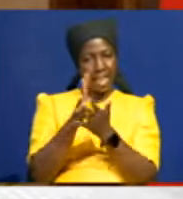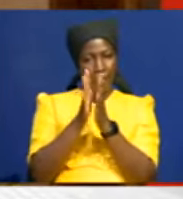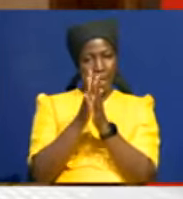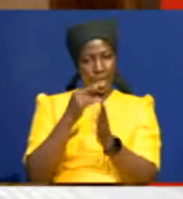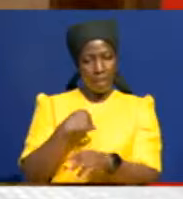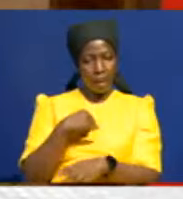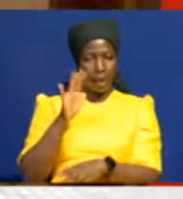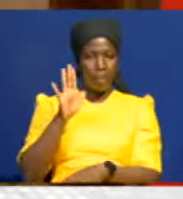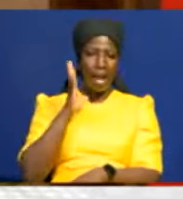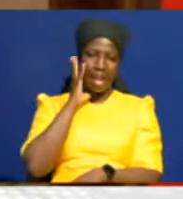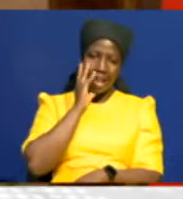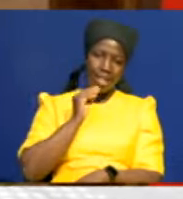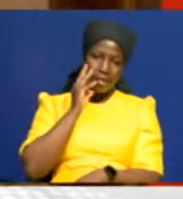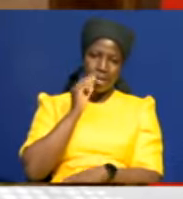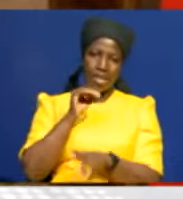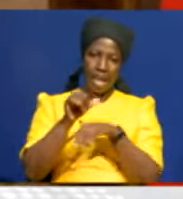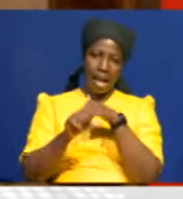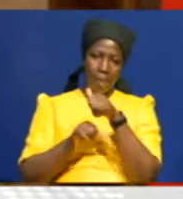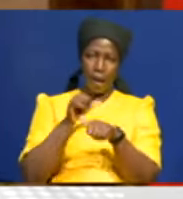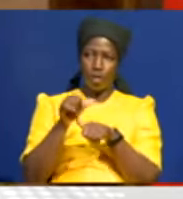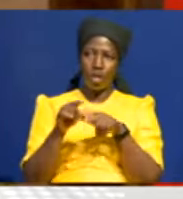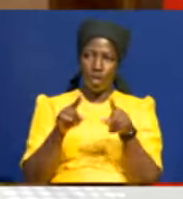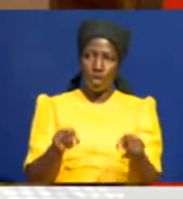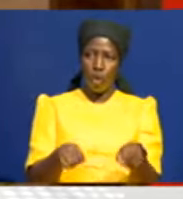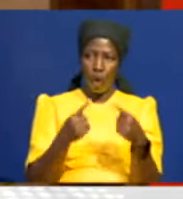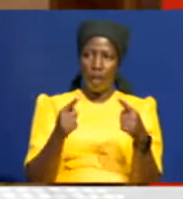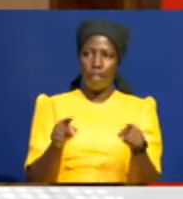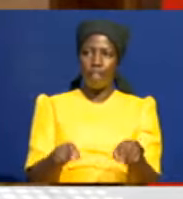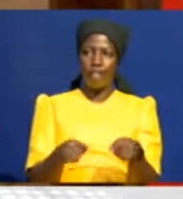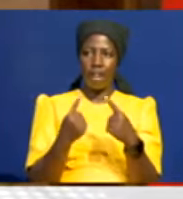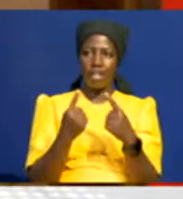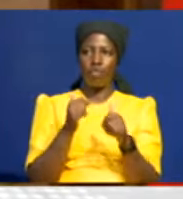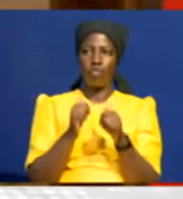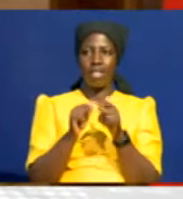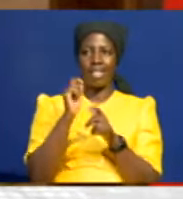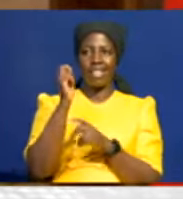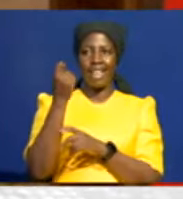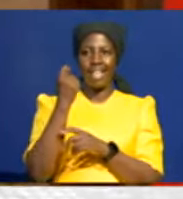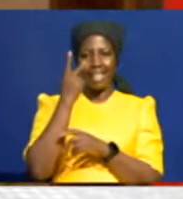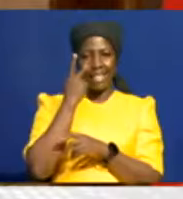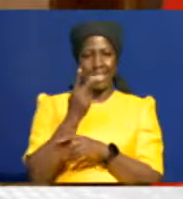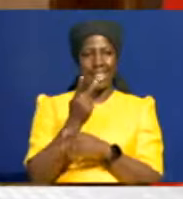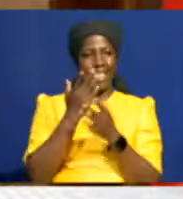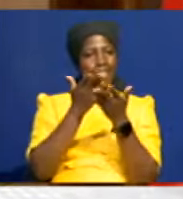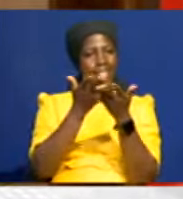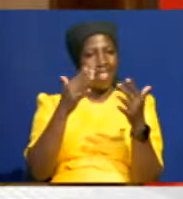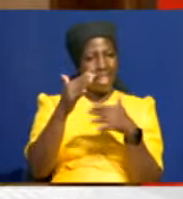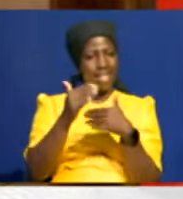experiences in terms of the conflicts which Kenya is seeing around